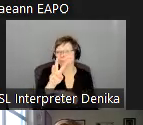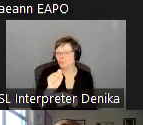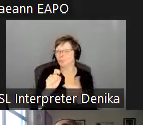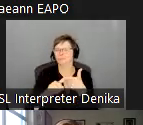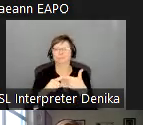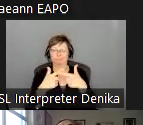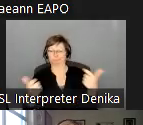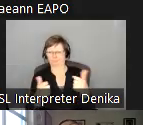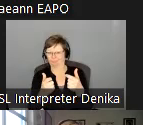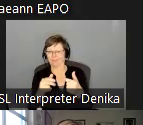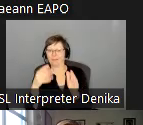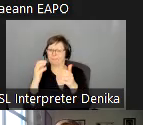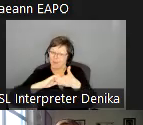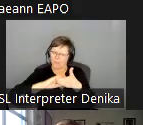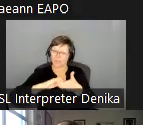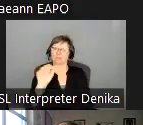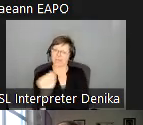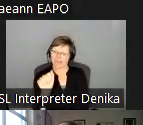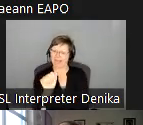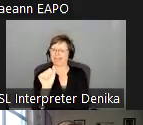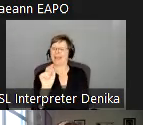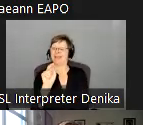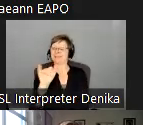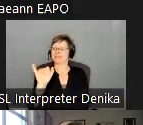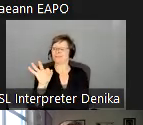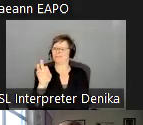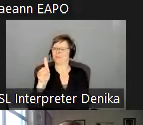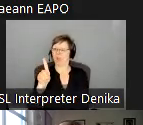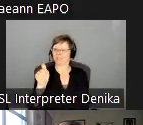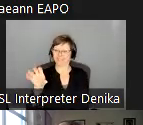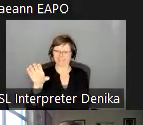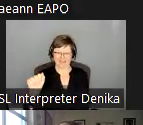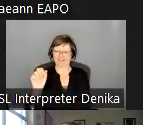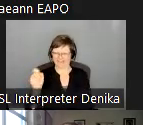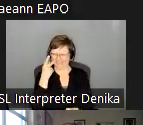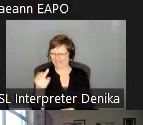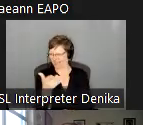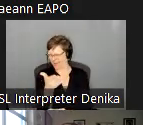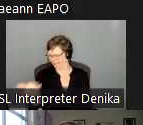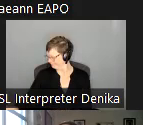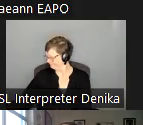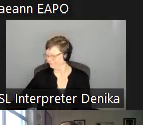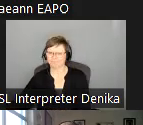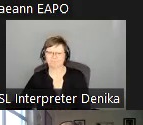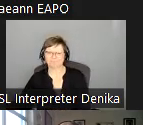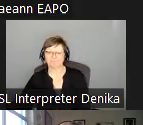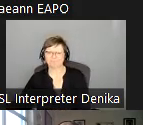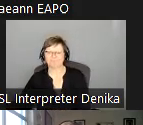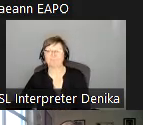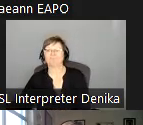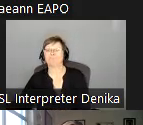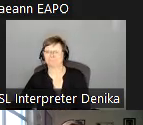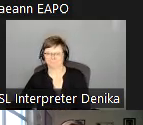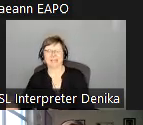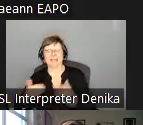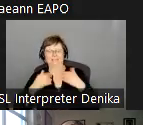now, partners@antifraud.ca. So we do have a bunch of questions for you. I think this is a topic